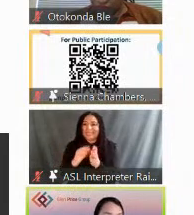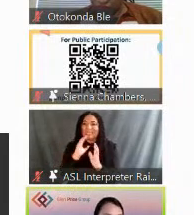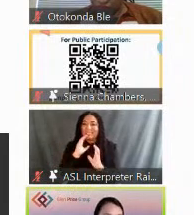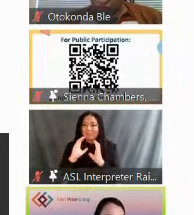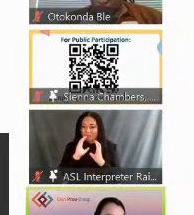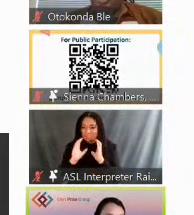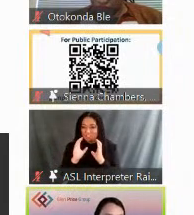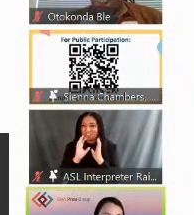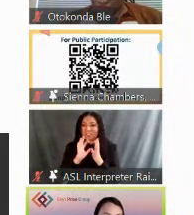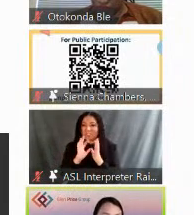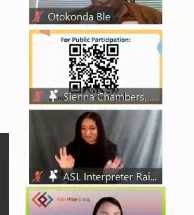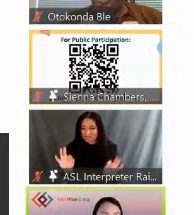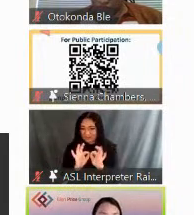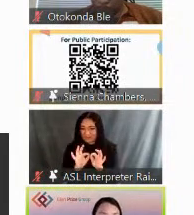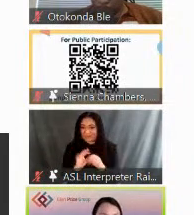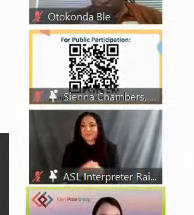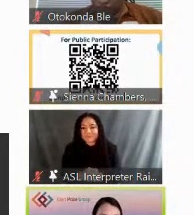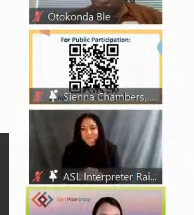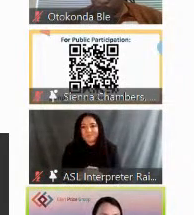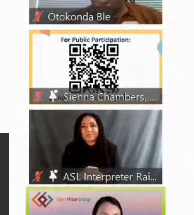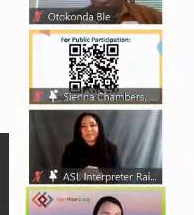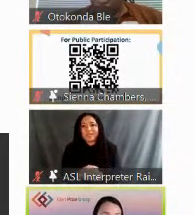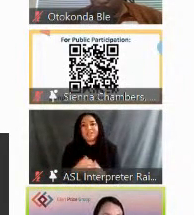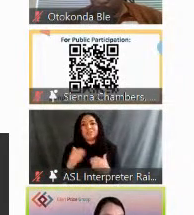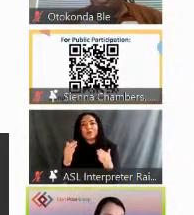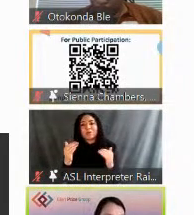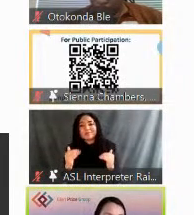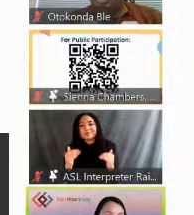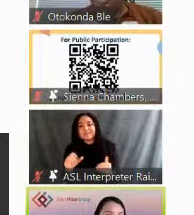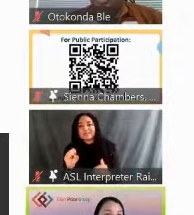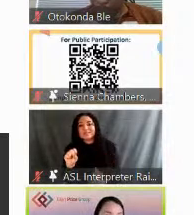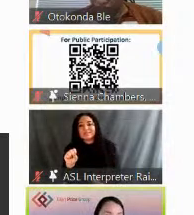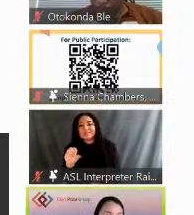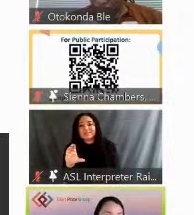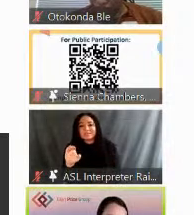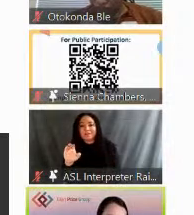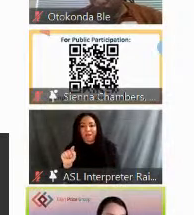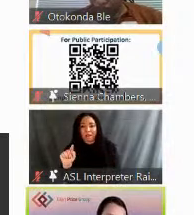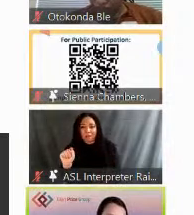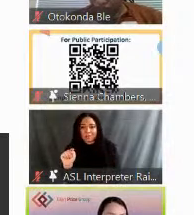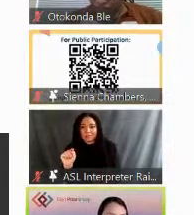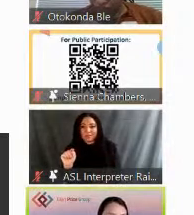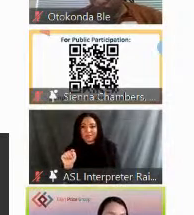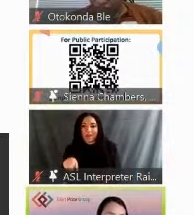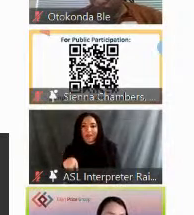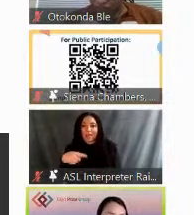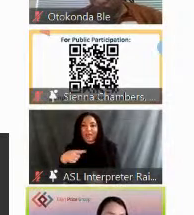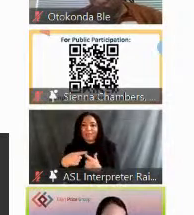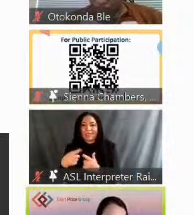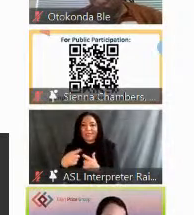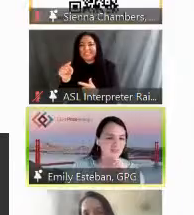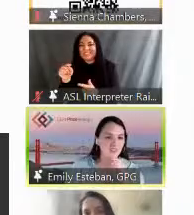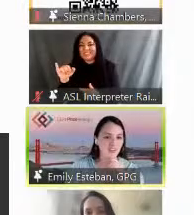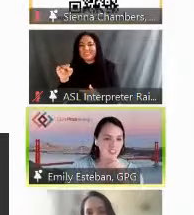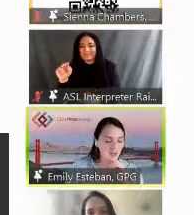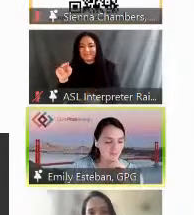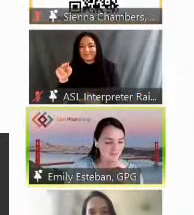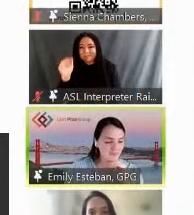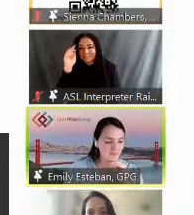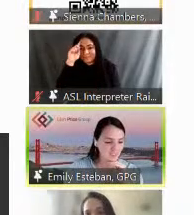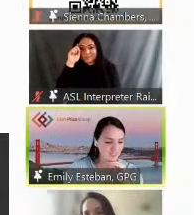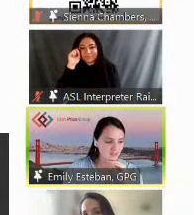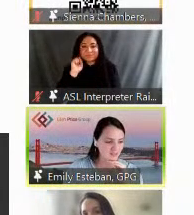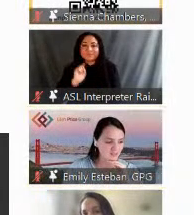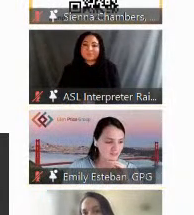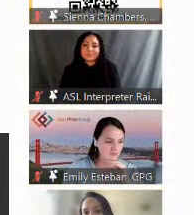information. I'm going to move to Scott and then Encina in supporting voices that haven't spoke yet, and then we'll move on to others. Go ahead,